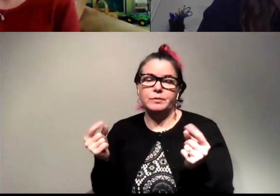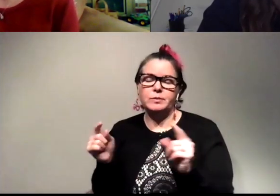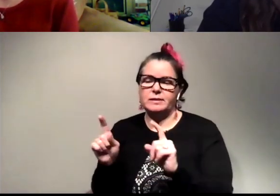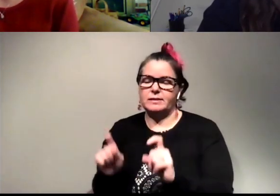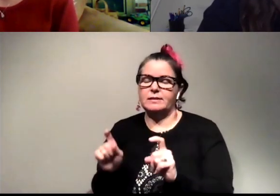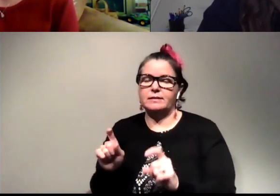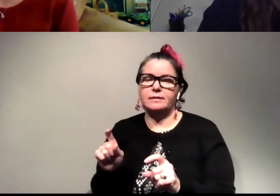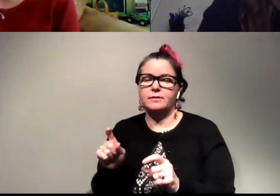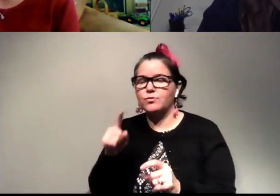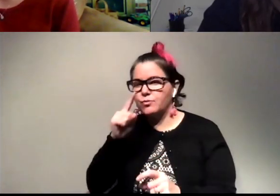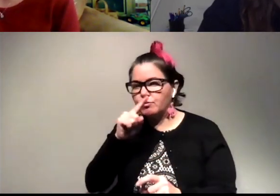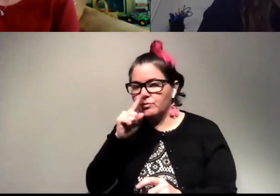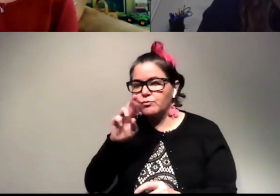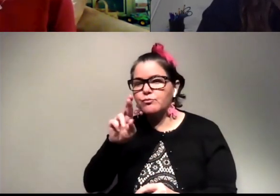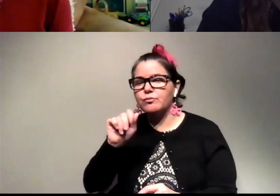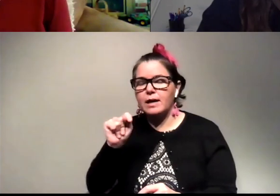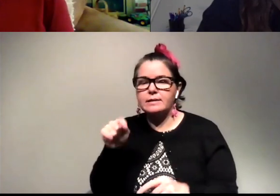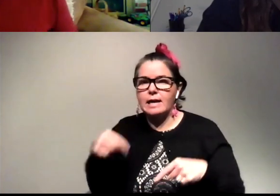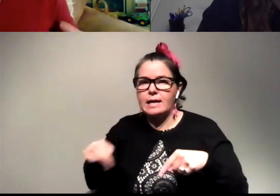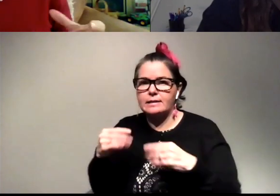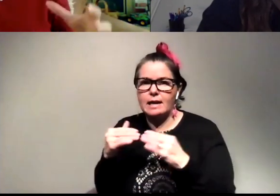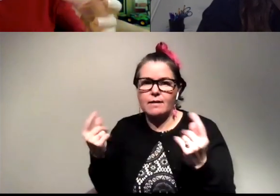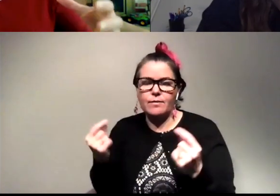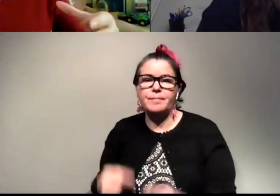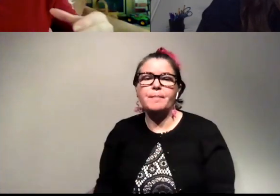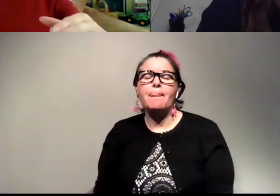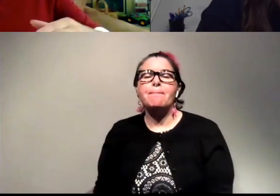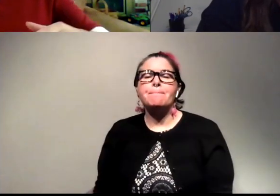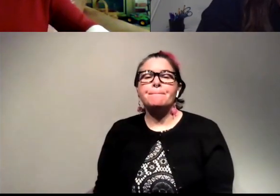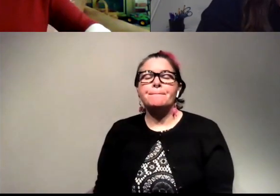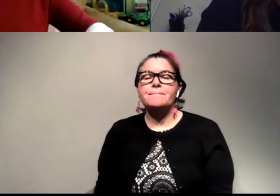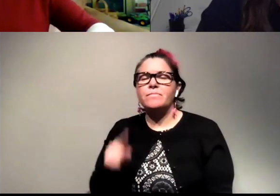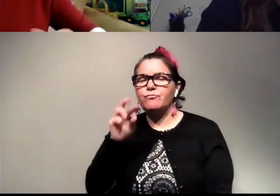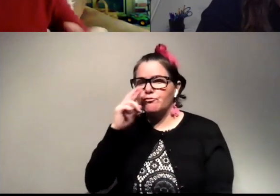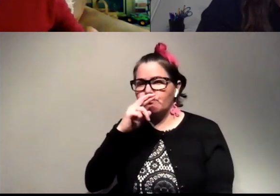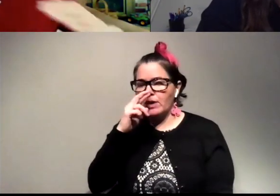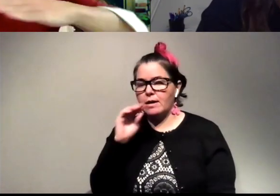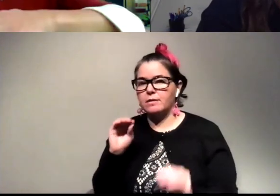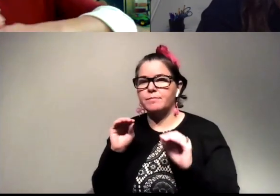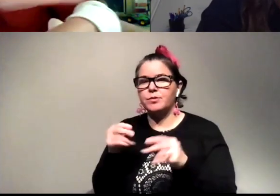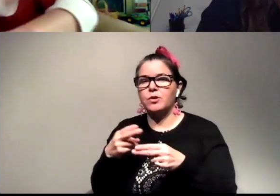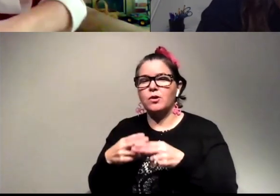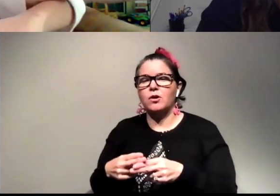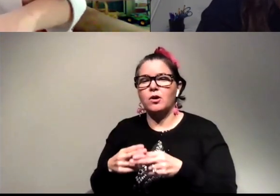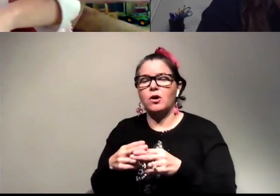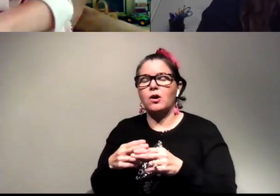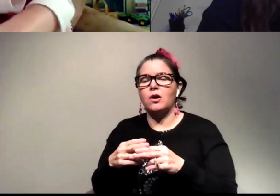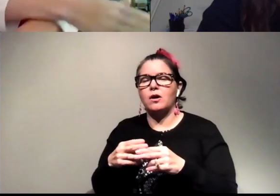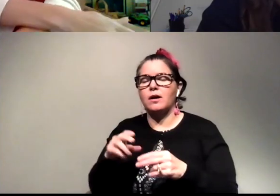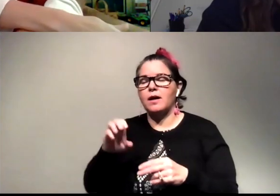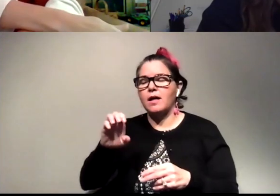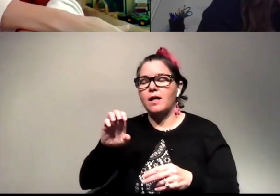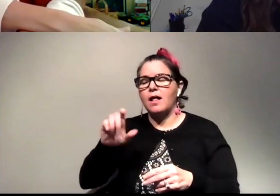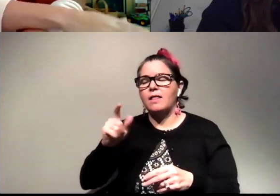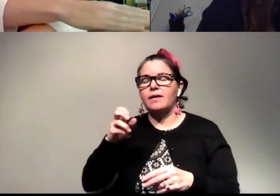test rats' anxiety level is we put them on it's called an elevated plus maze. It looks